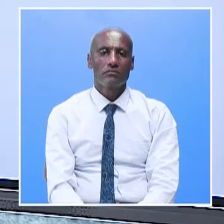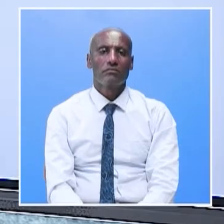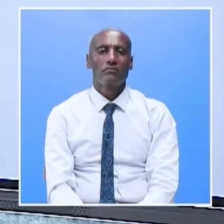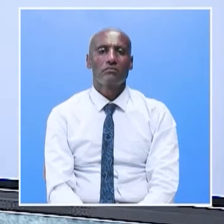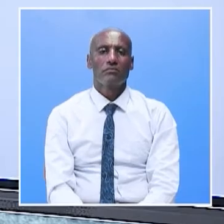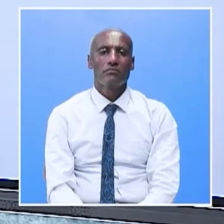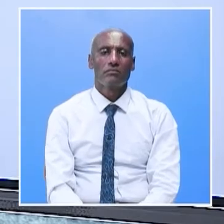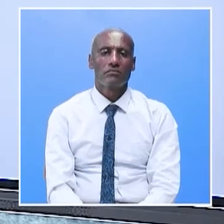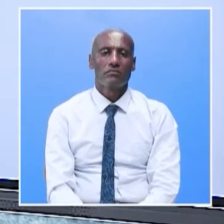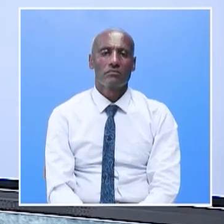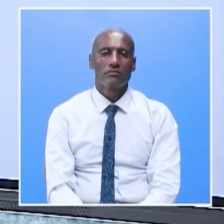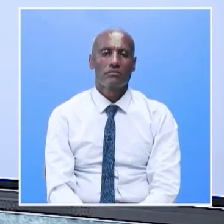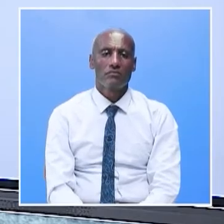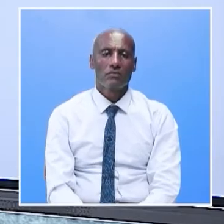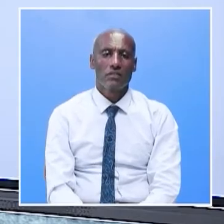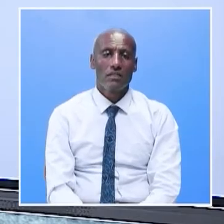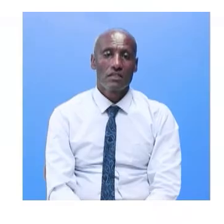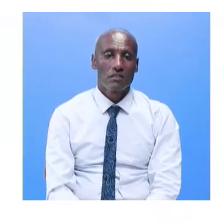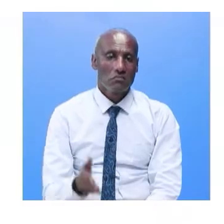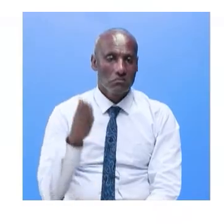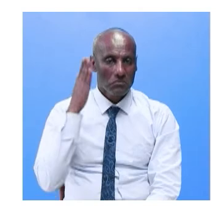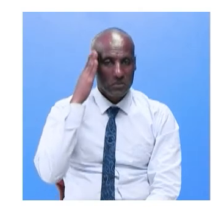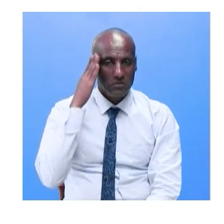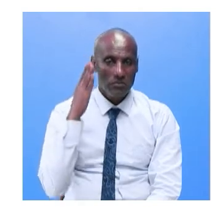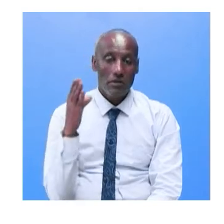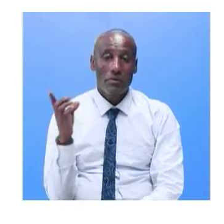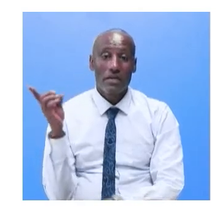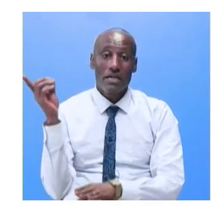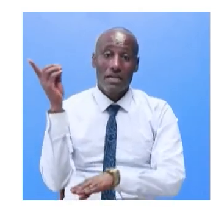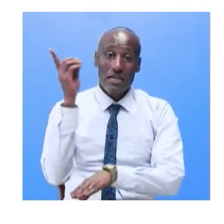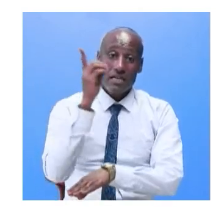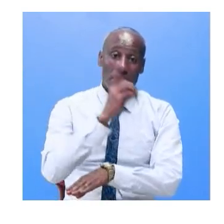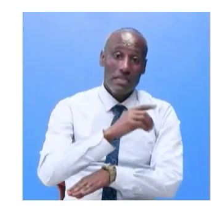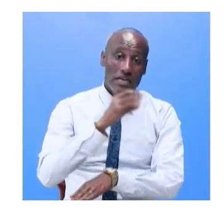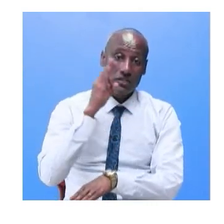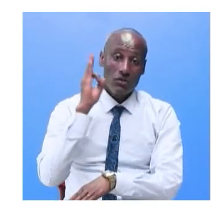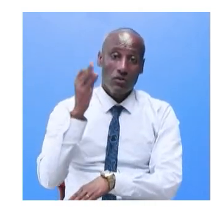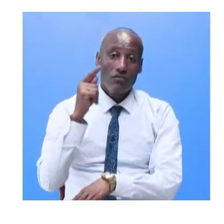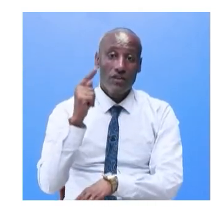Here is, we can specifically tell days of the week,